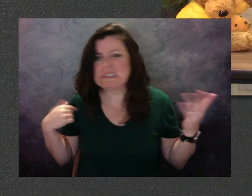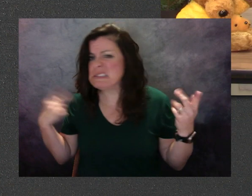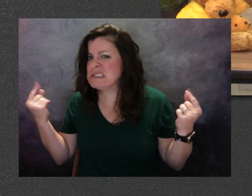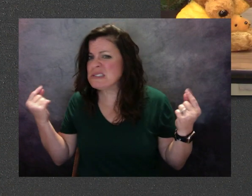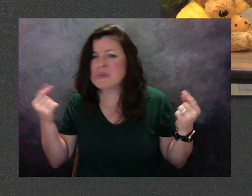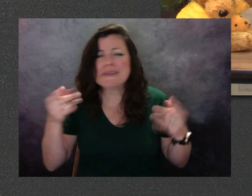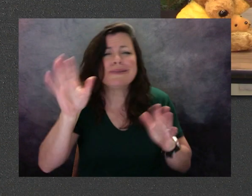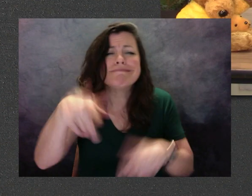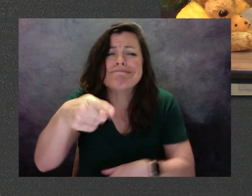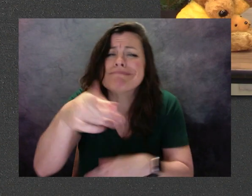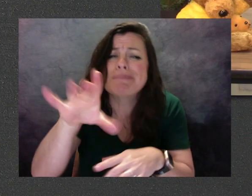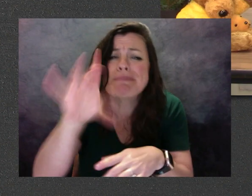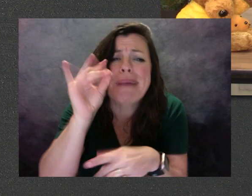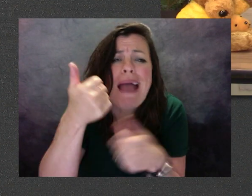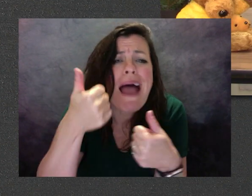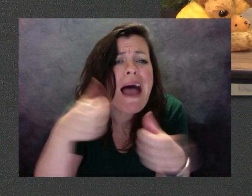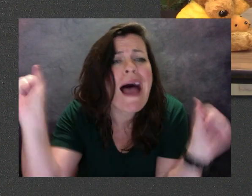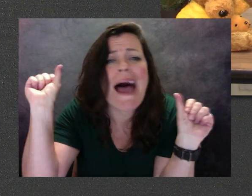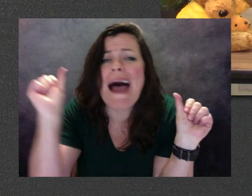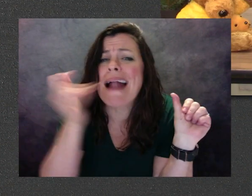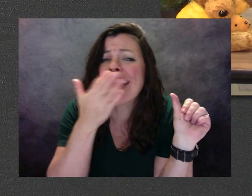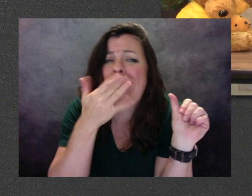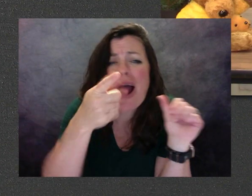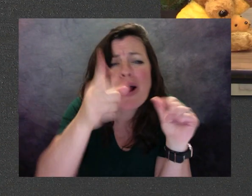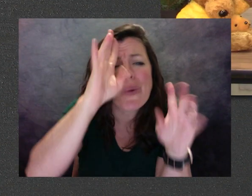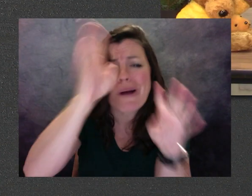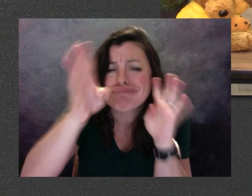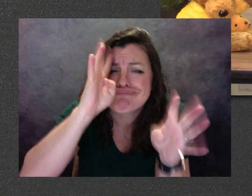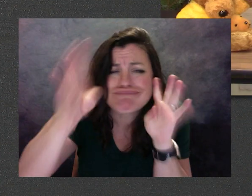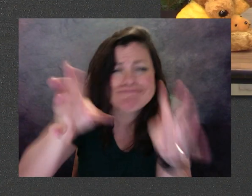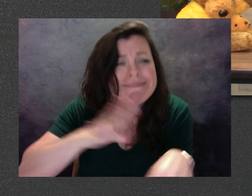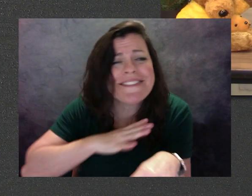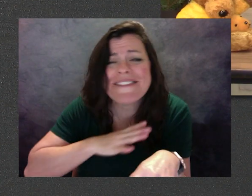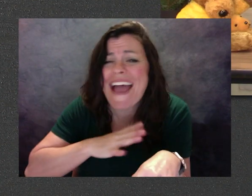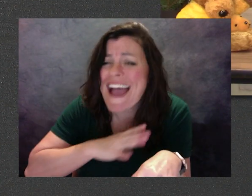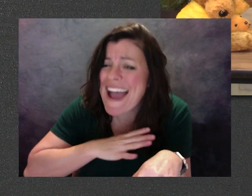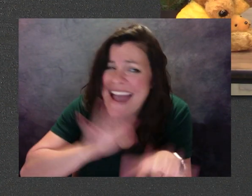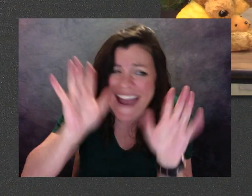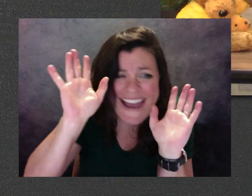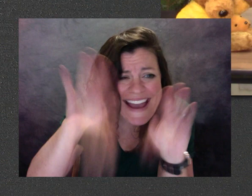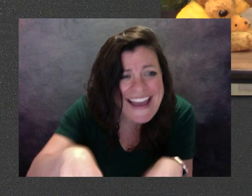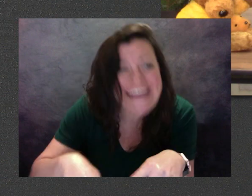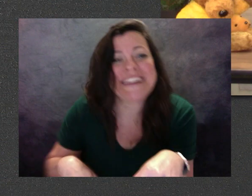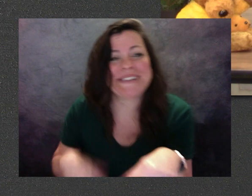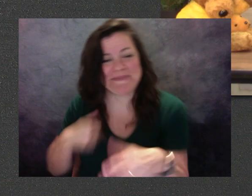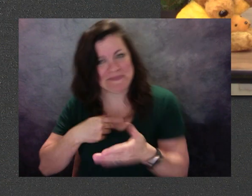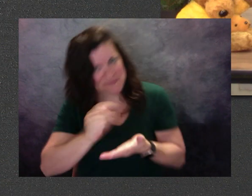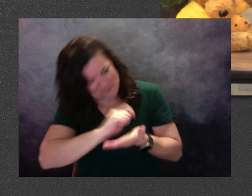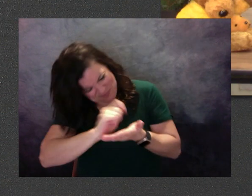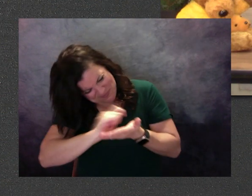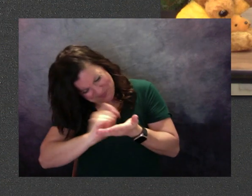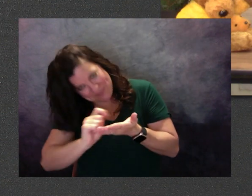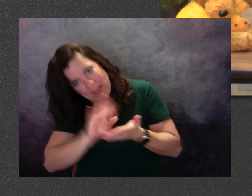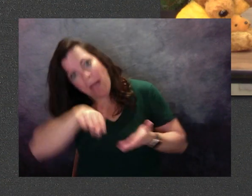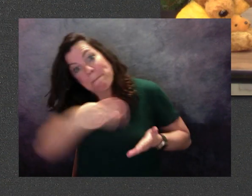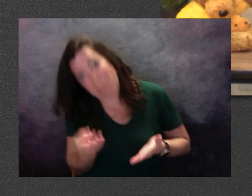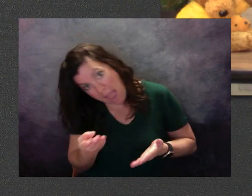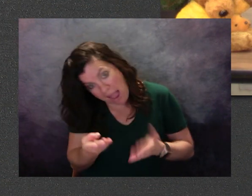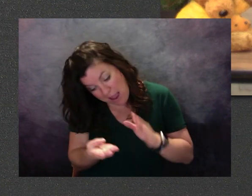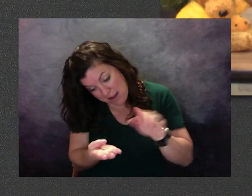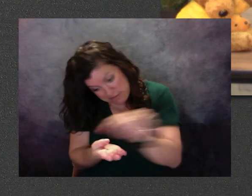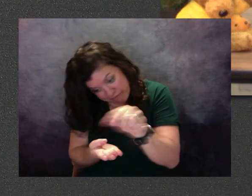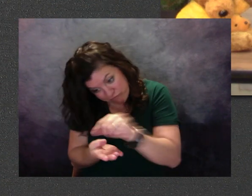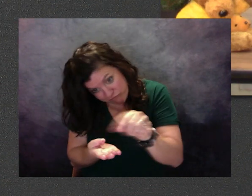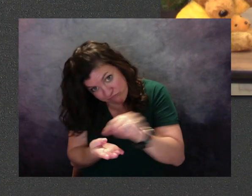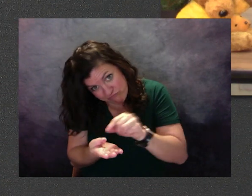going to scribble on top of the flap too. So it looks like this. So you'll be able to open